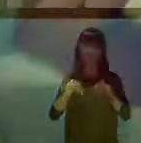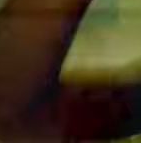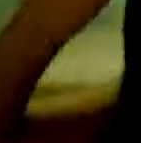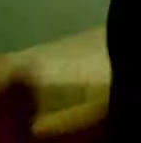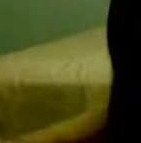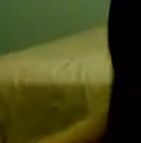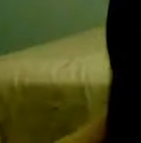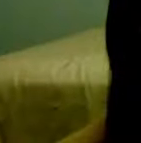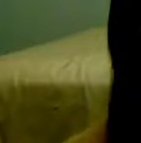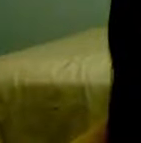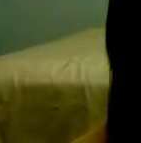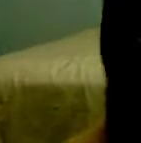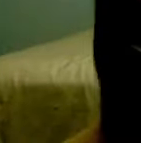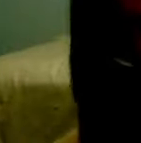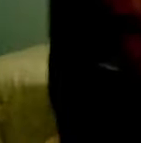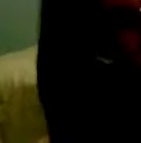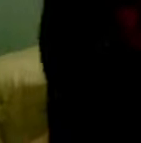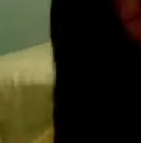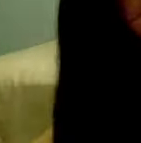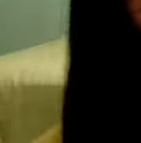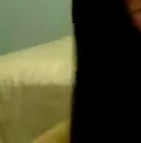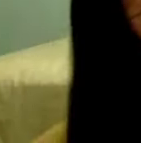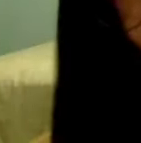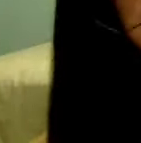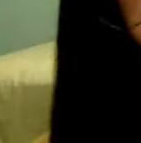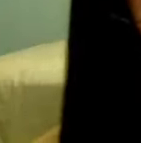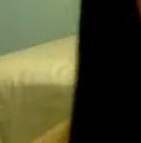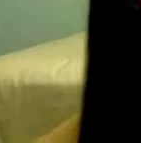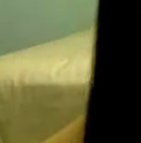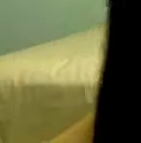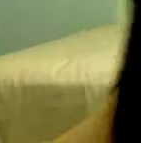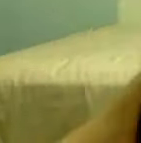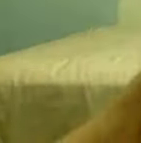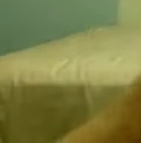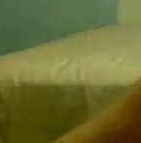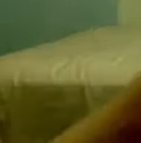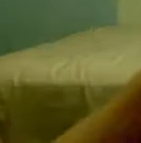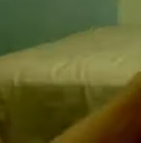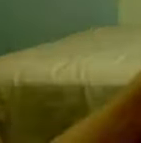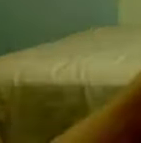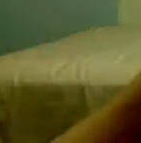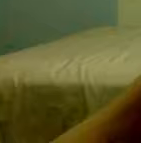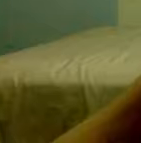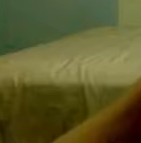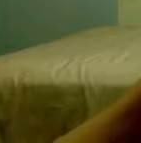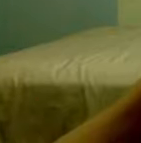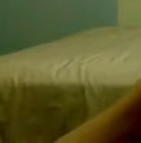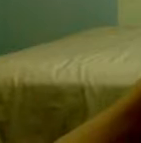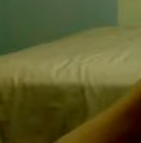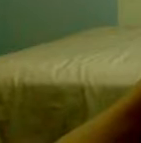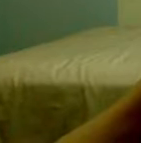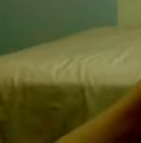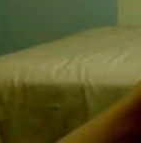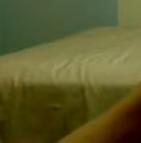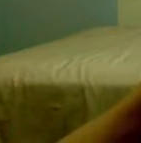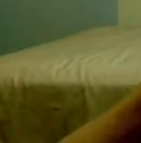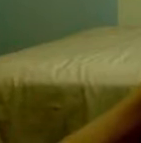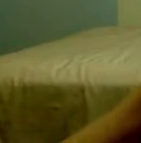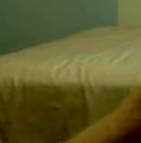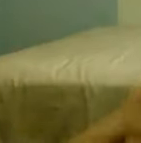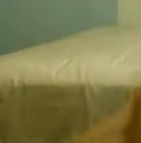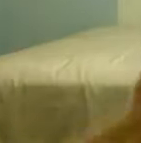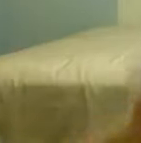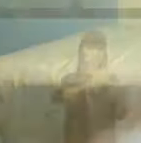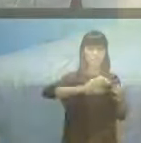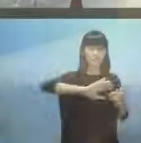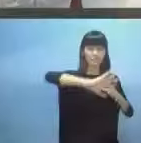Ah, okay. that's fairly straightforward. That's very straightforward. That's fairly straightforward. I was expecting you to draw the whole thing,